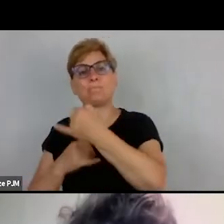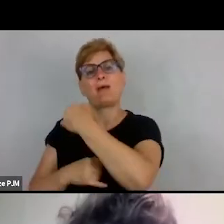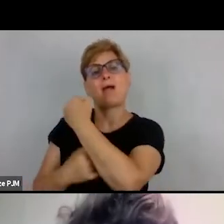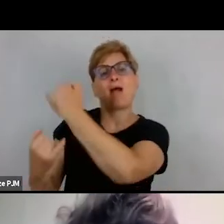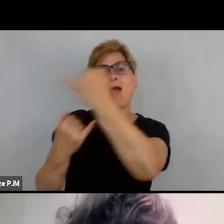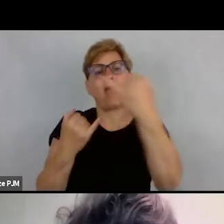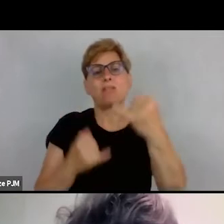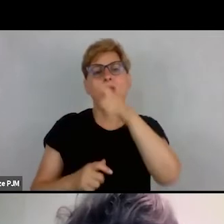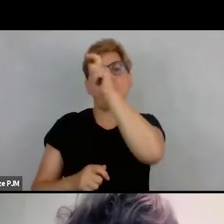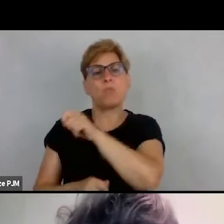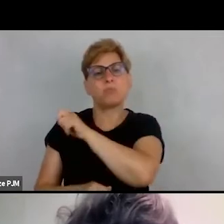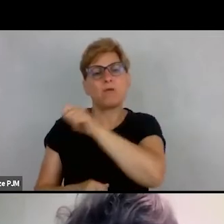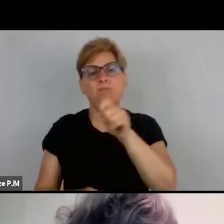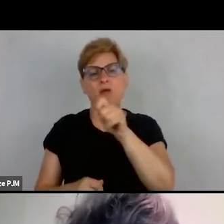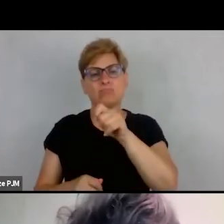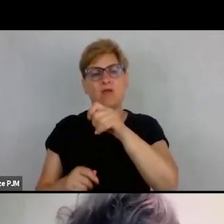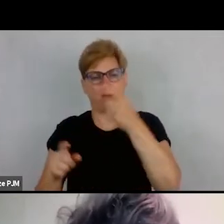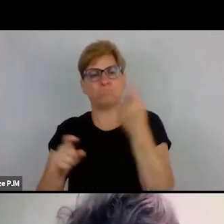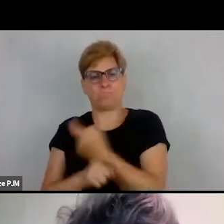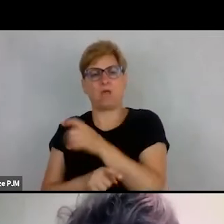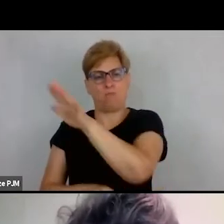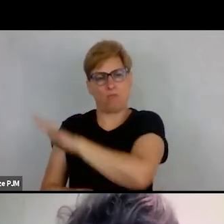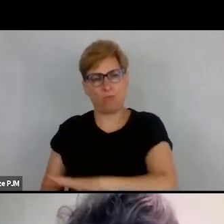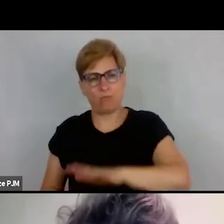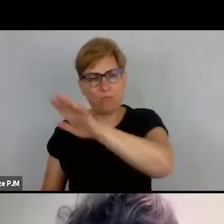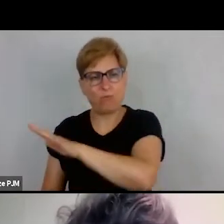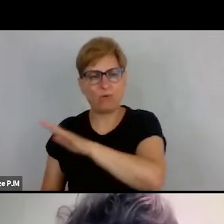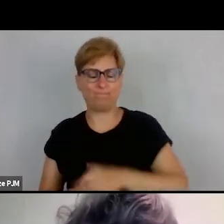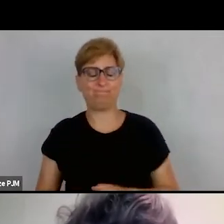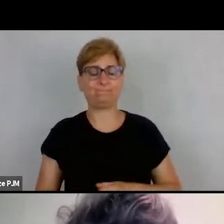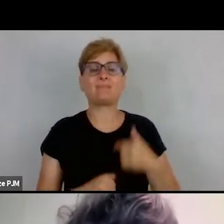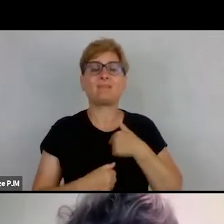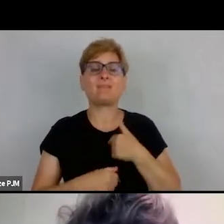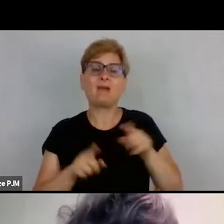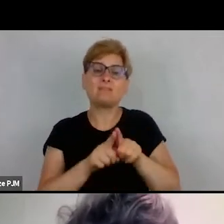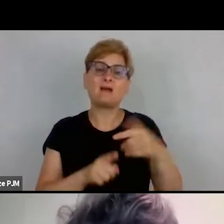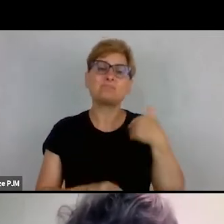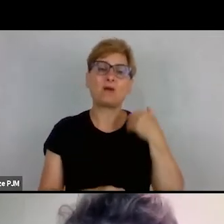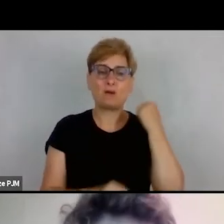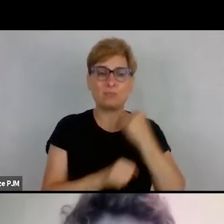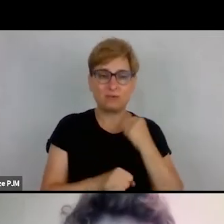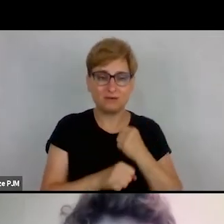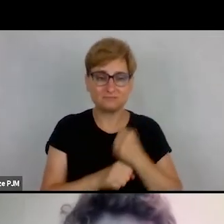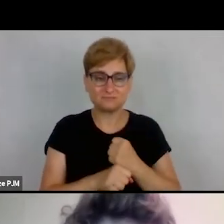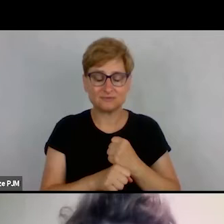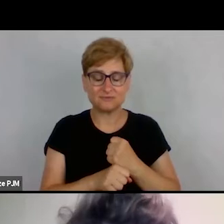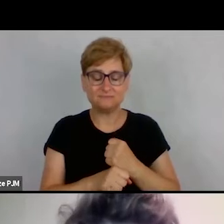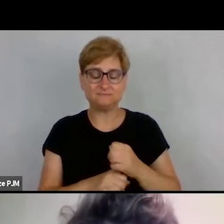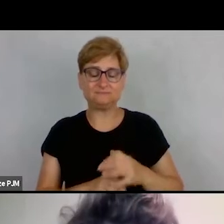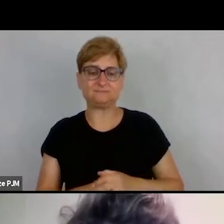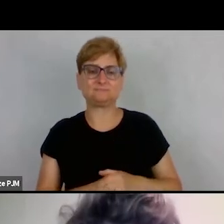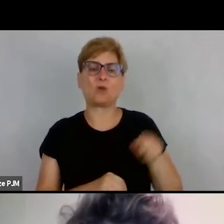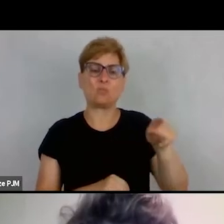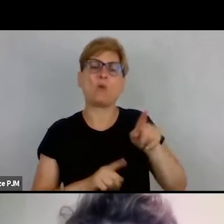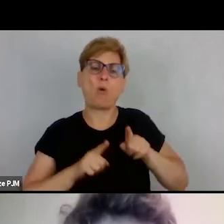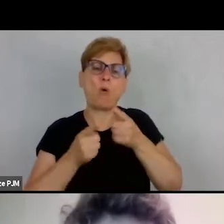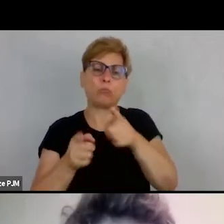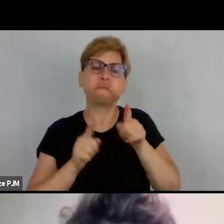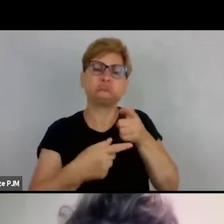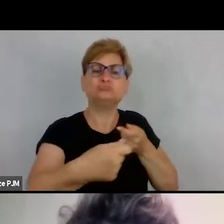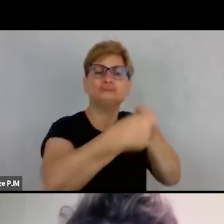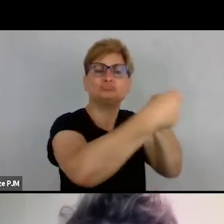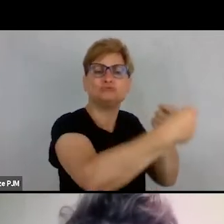do work with them, organizing other young men in white schools, and predominantly white schools, to